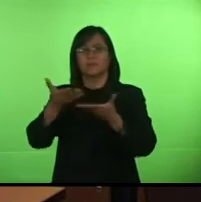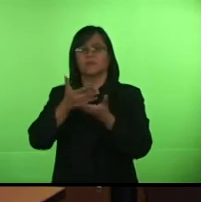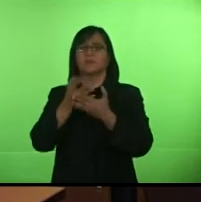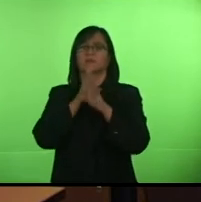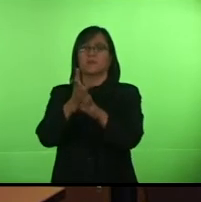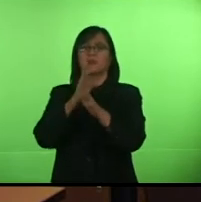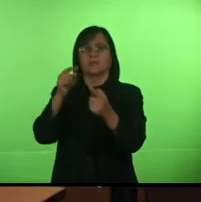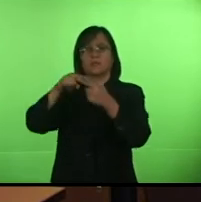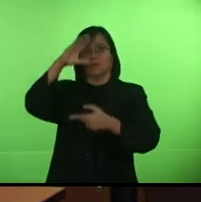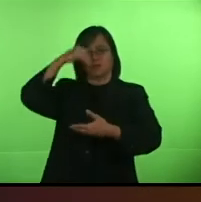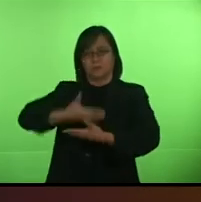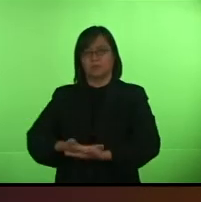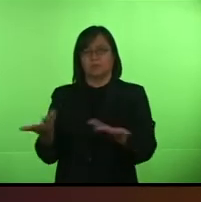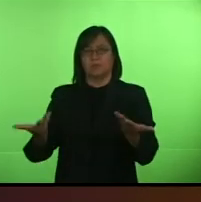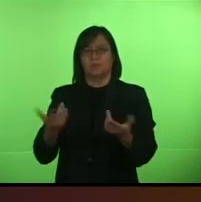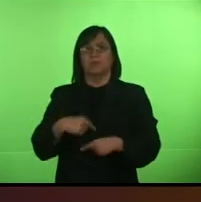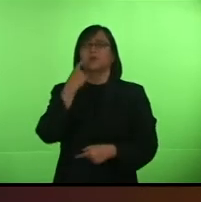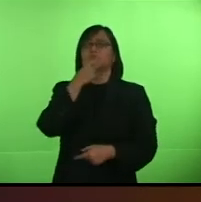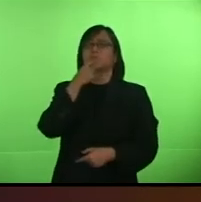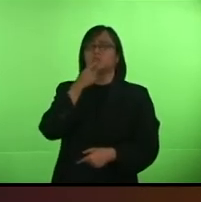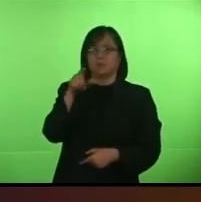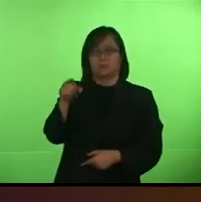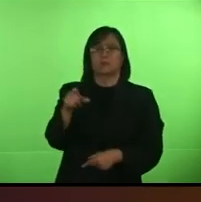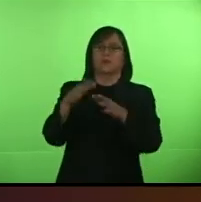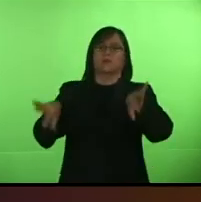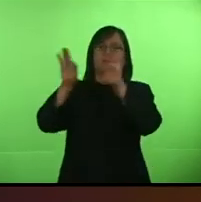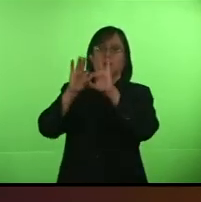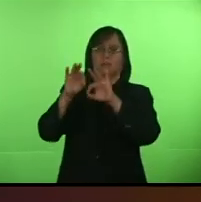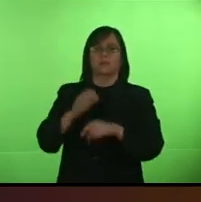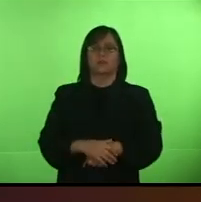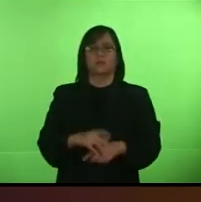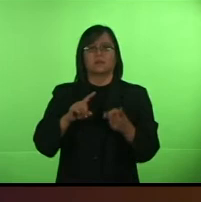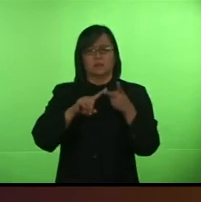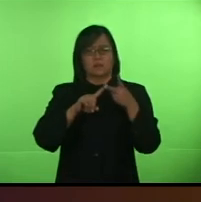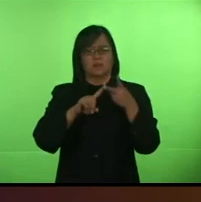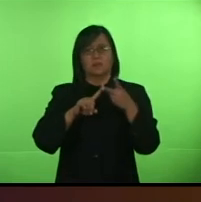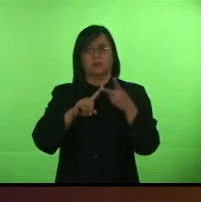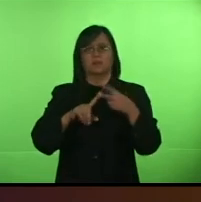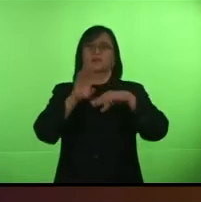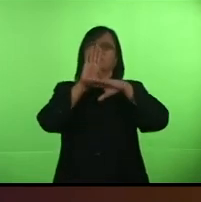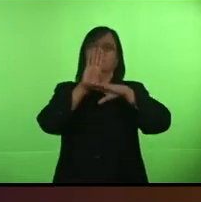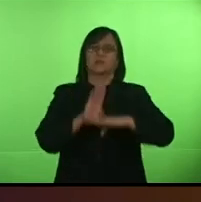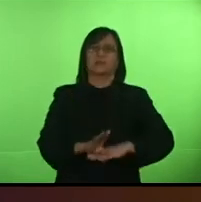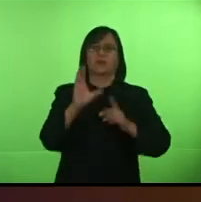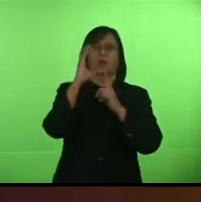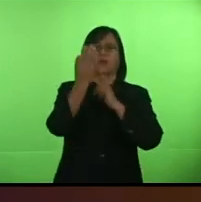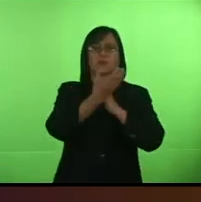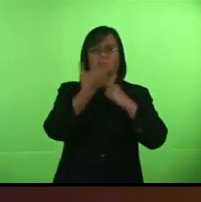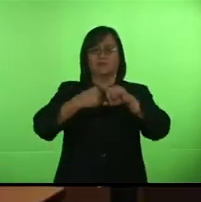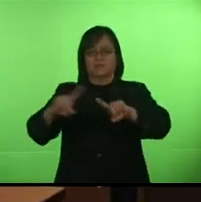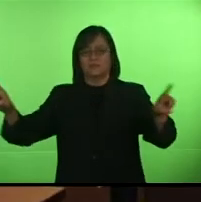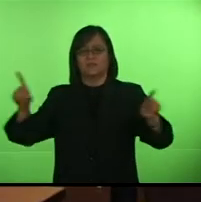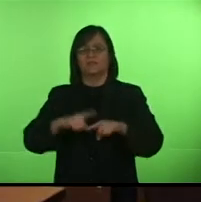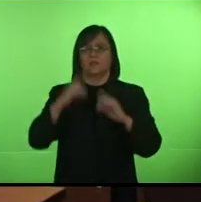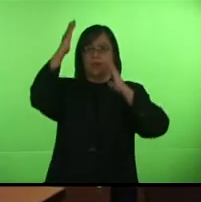role does affect the communication. Besides that, cultural differences. Perhaps a Malaysian talking to a